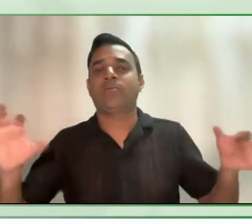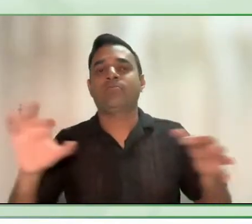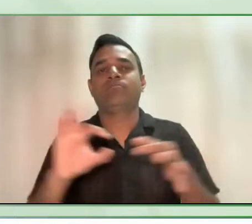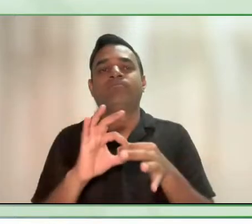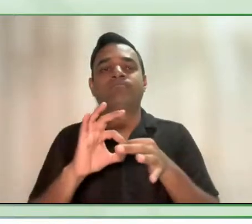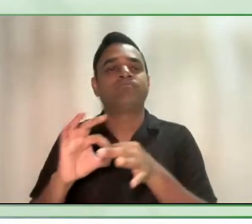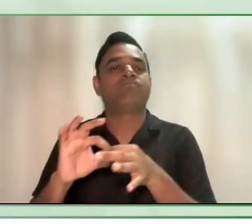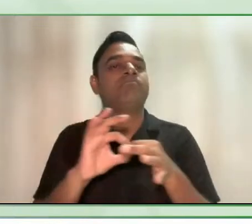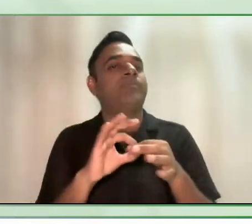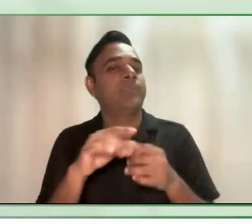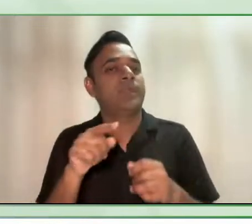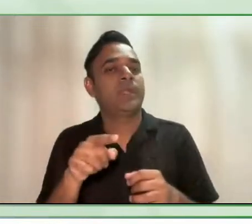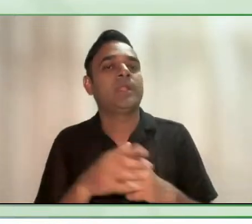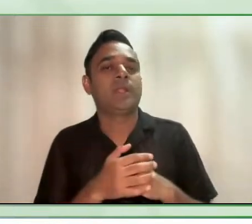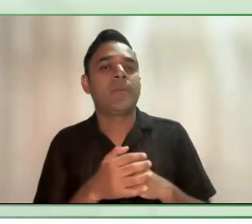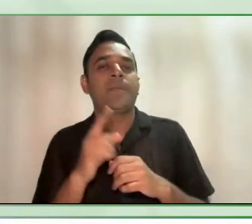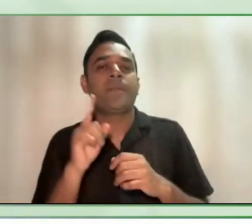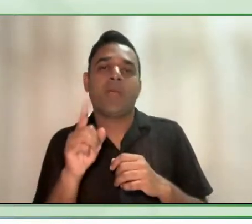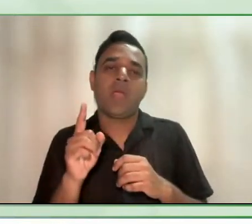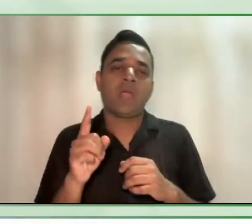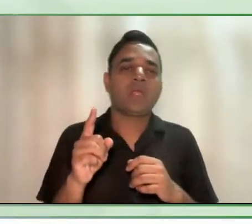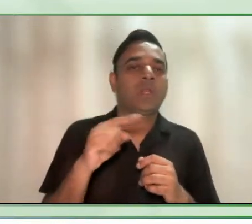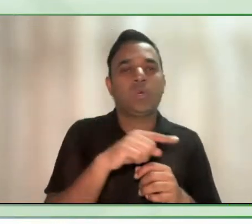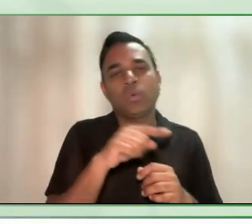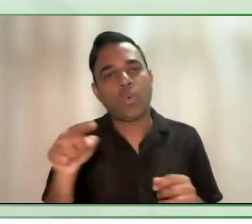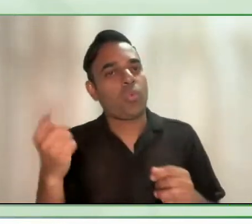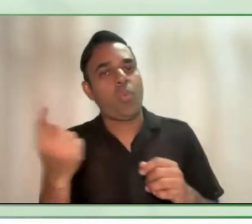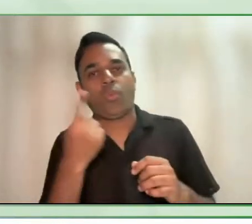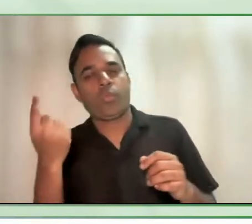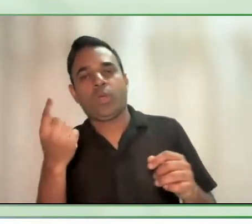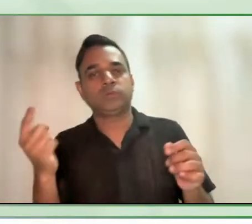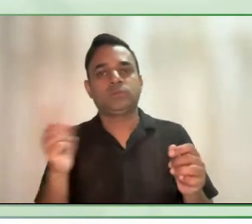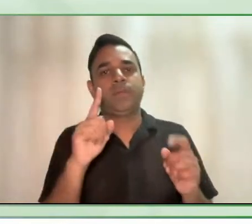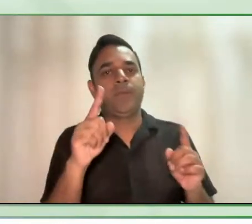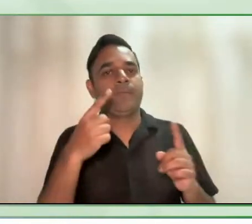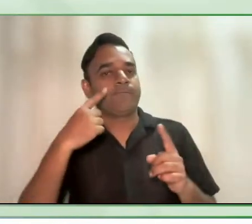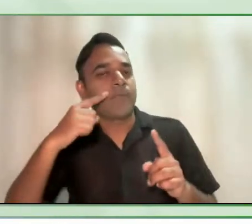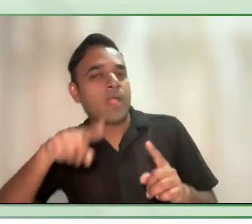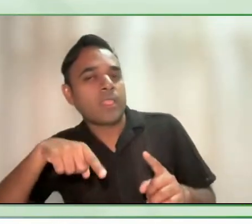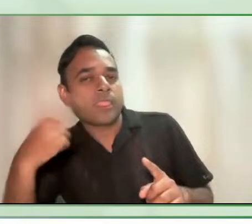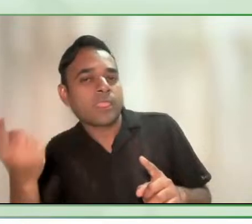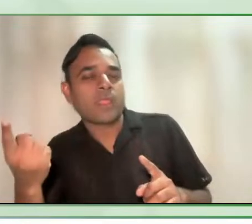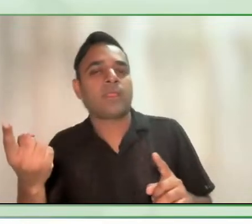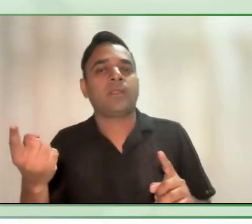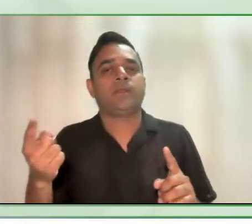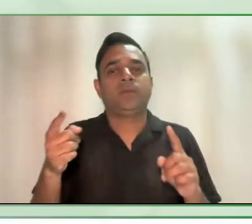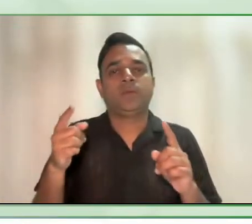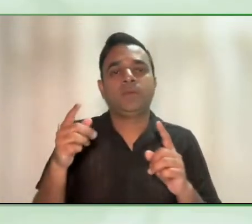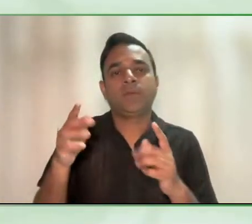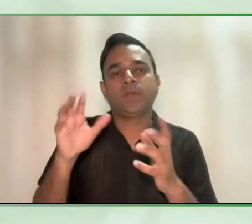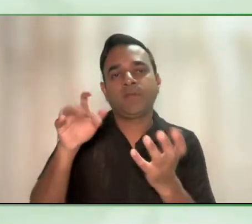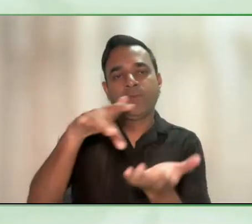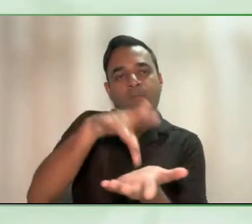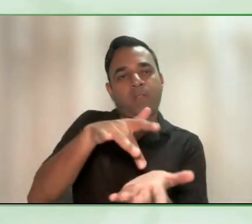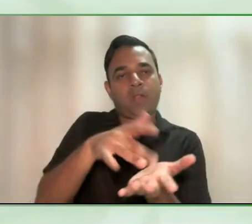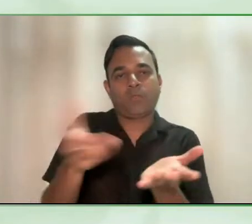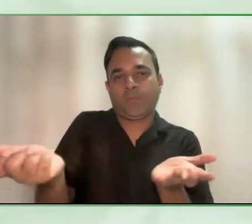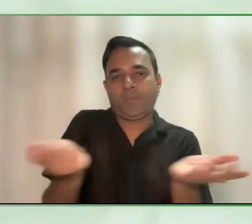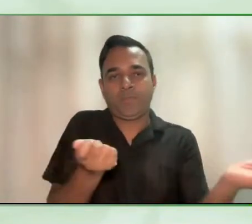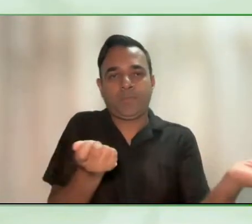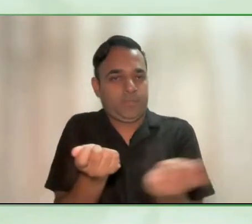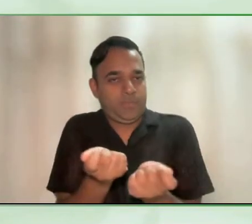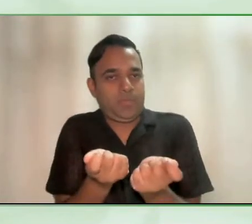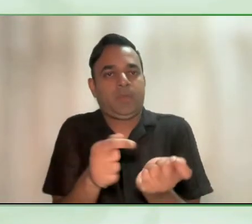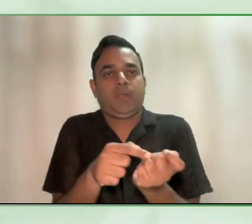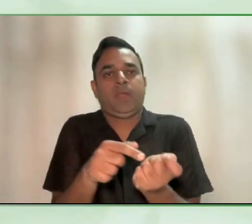your research results and the strategy for implementation, for transferring? So what I would say is